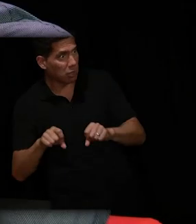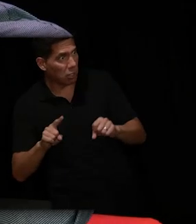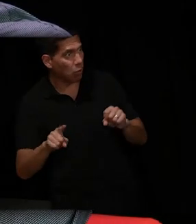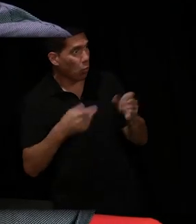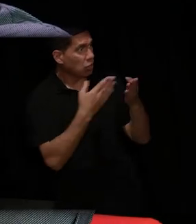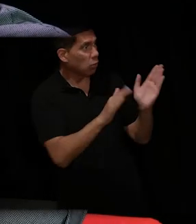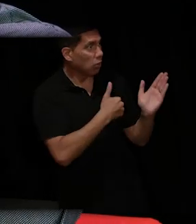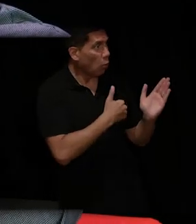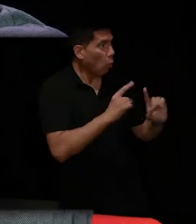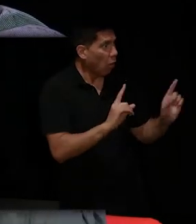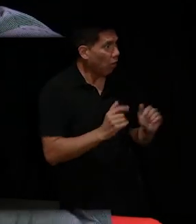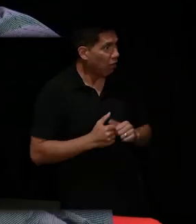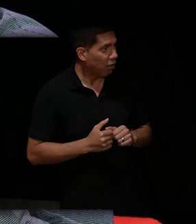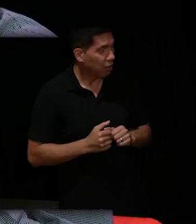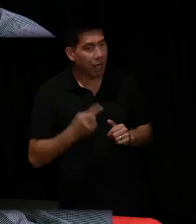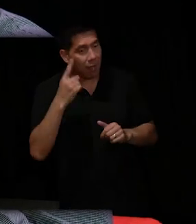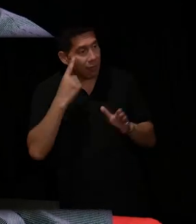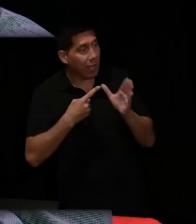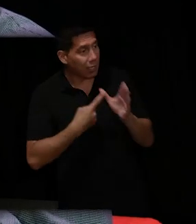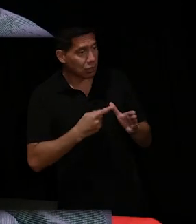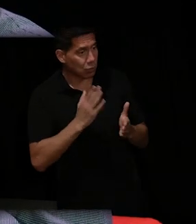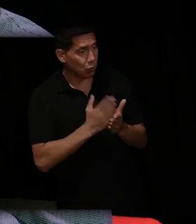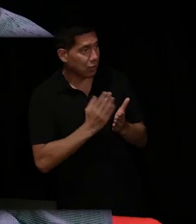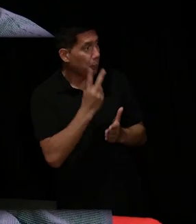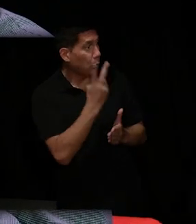Yeah, I think the answer is basically both, which is